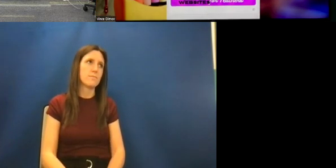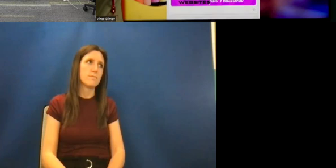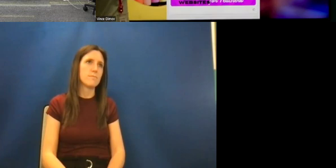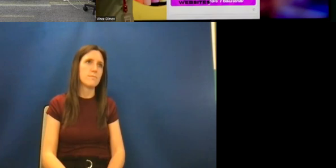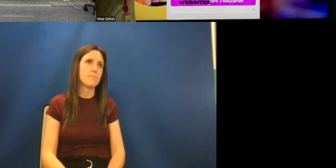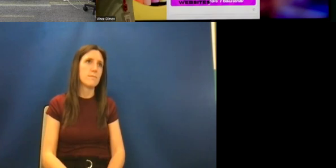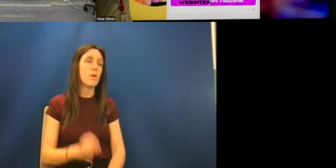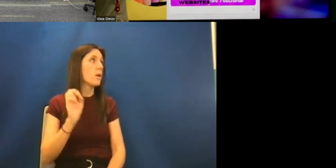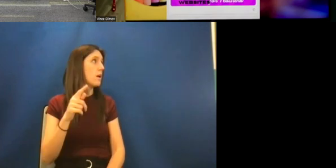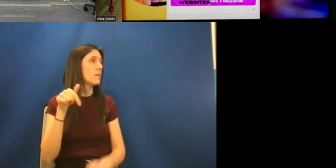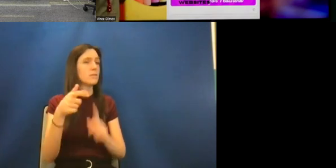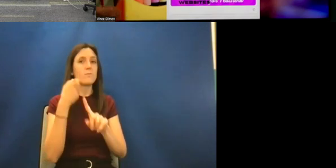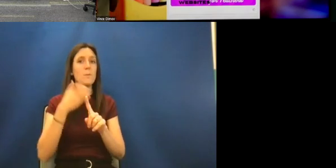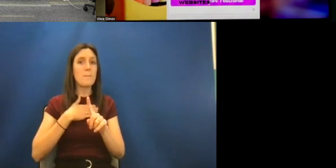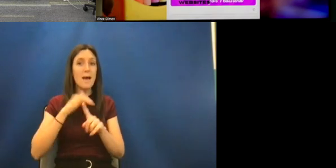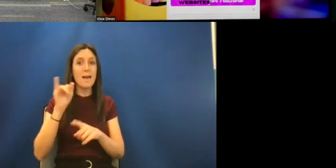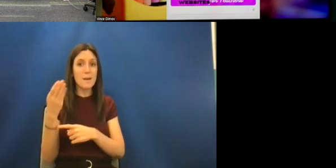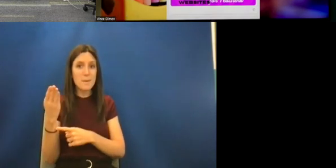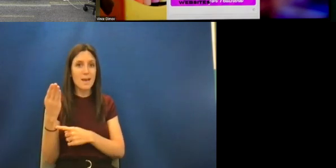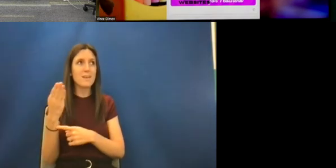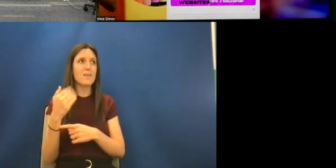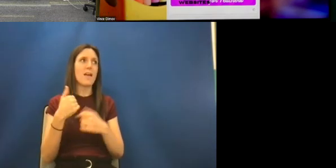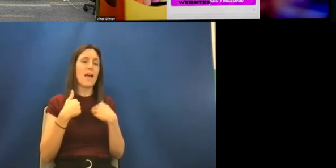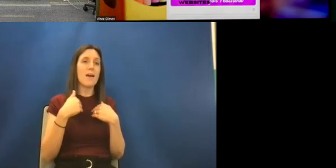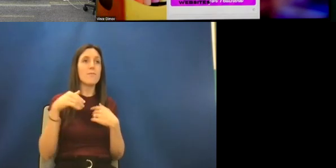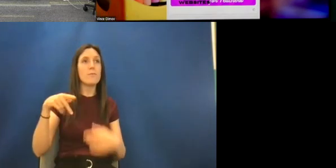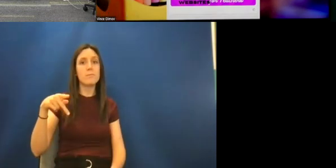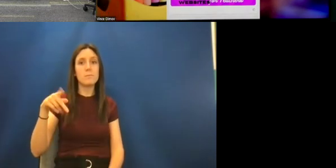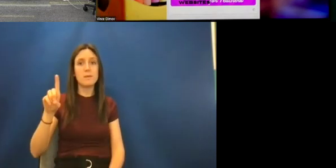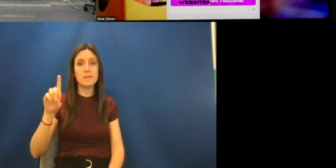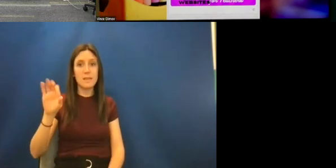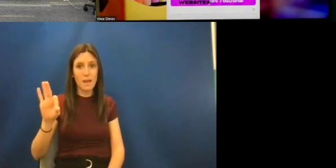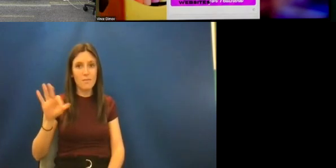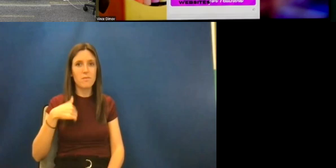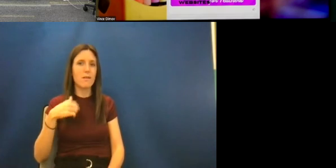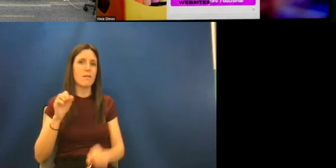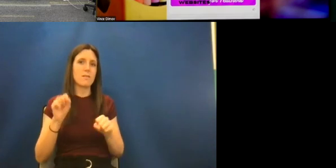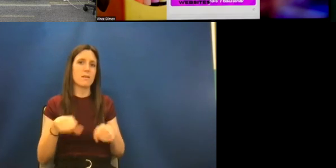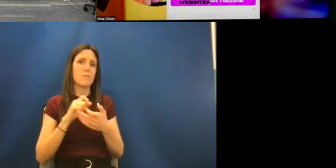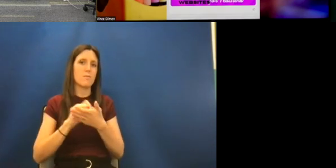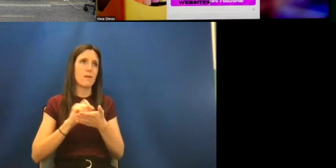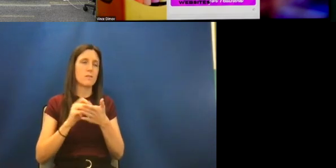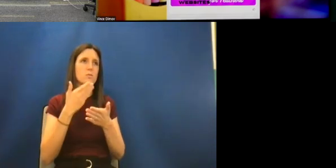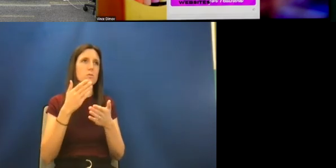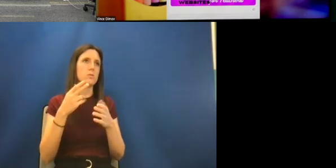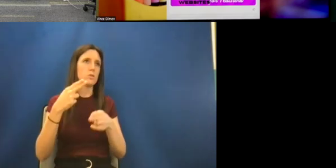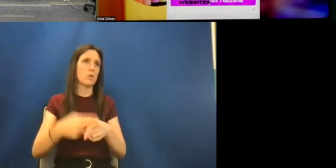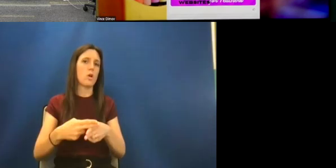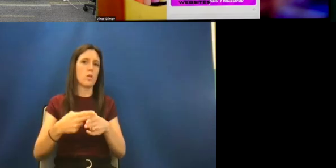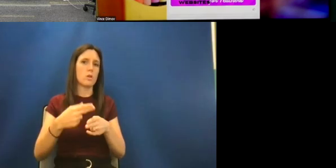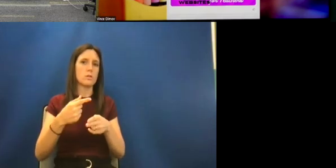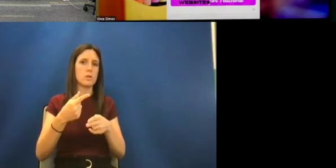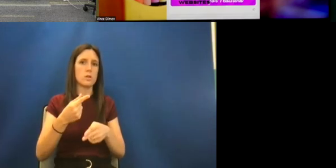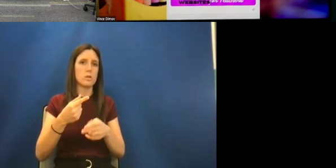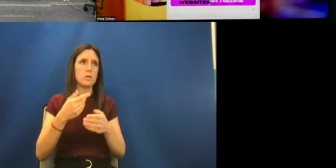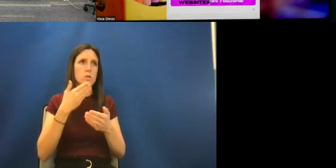so this is all from my iPad, and I have like a PDF viewer that I can like write on. It's called Good Notes. I can write on it, and